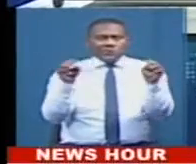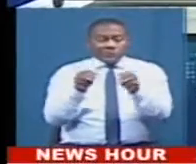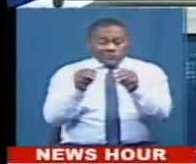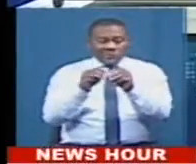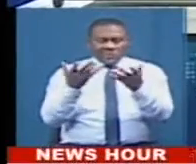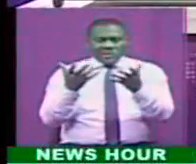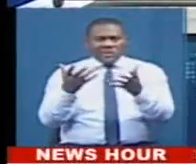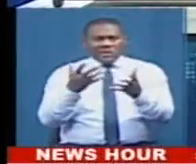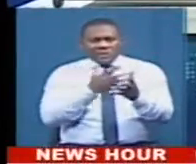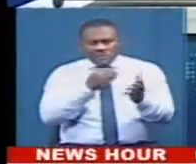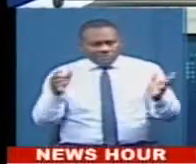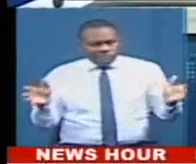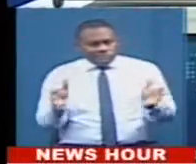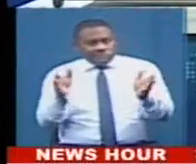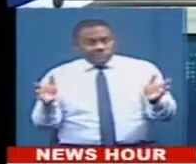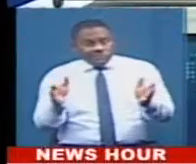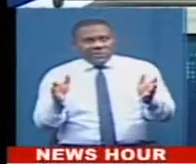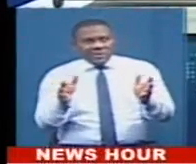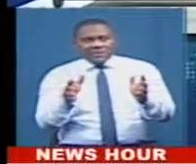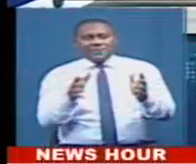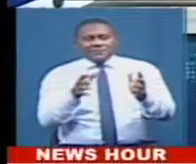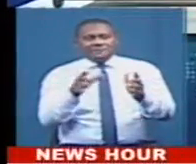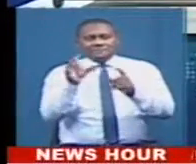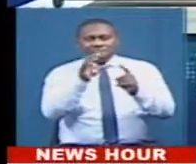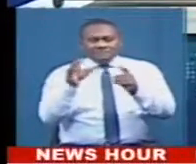also promote resilient urban planning.